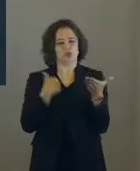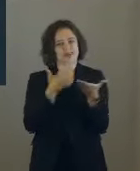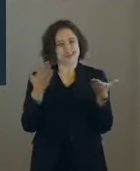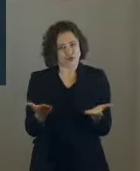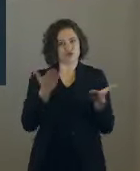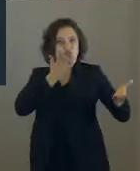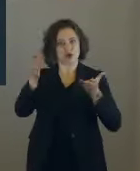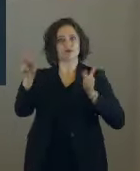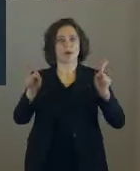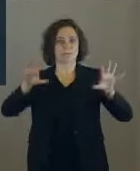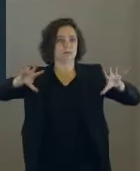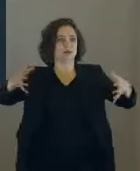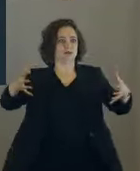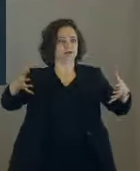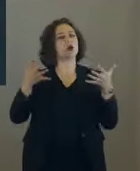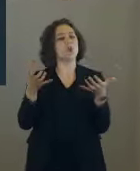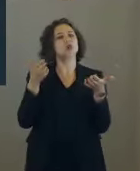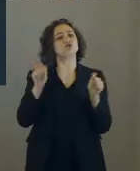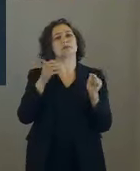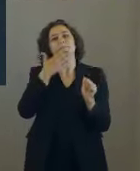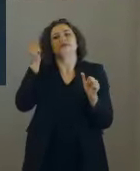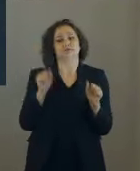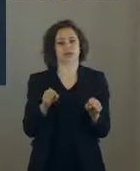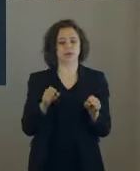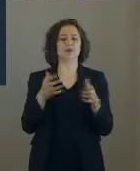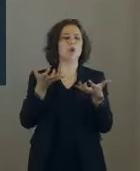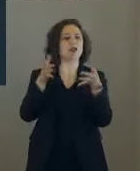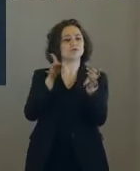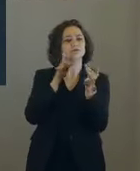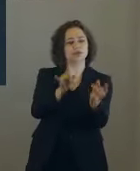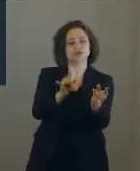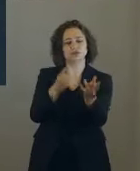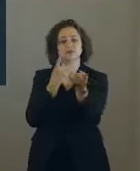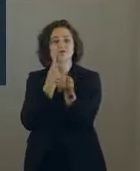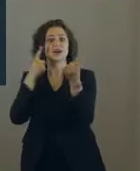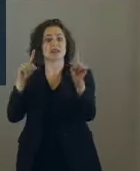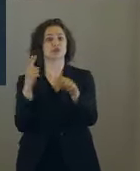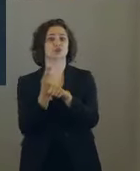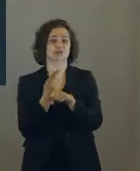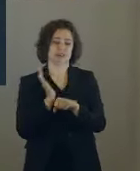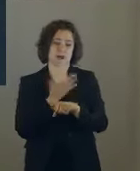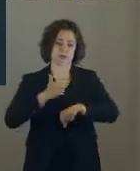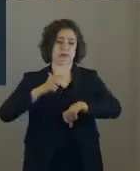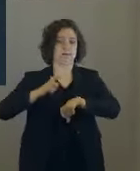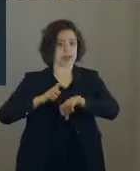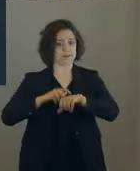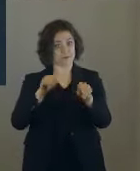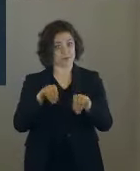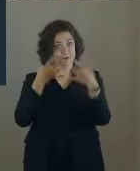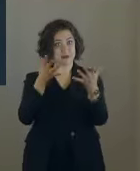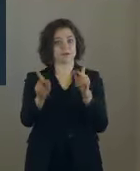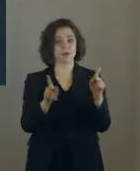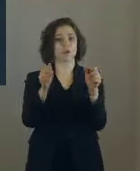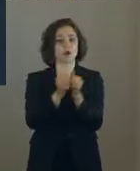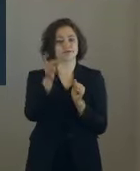public, and we want to do that in the best way possible. We want to do it efficiently and effectively, using the time that we are given to provide individuals